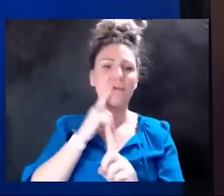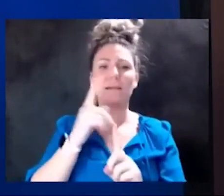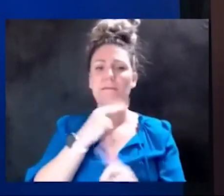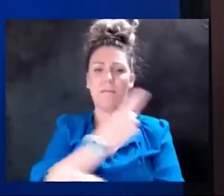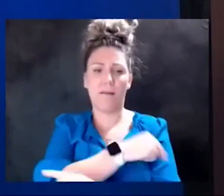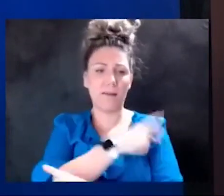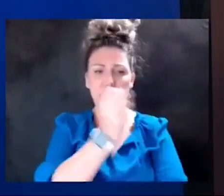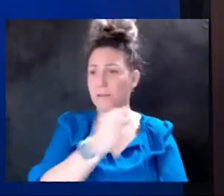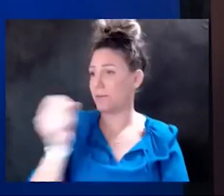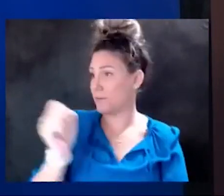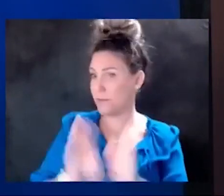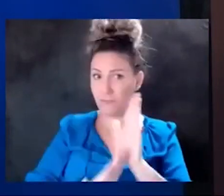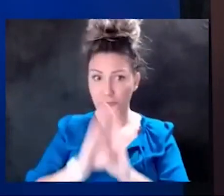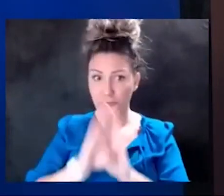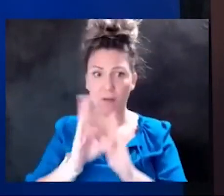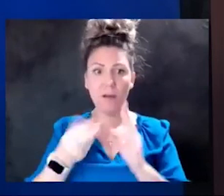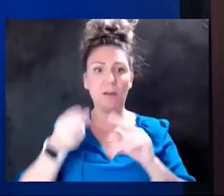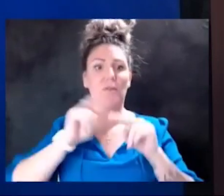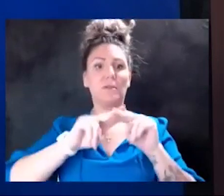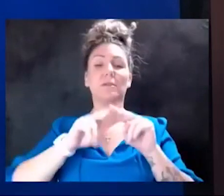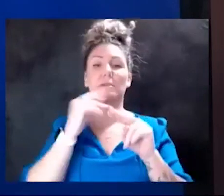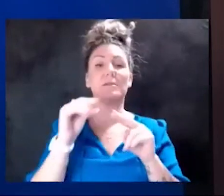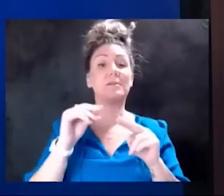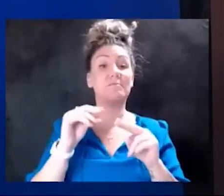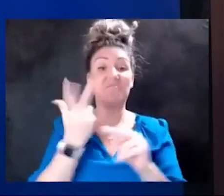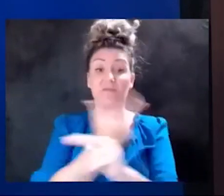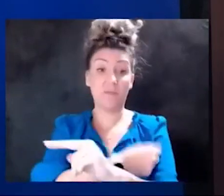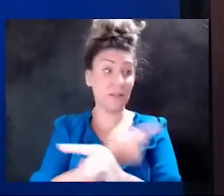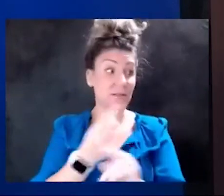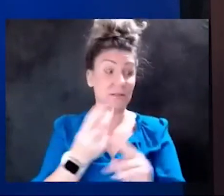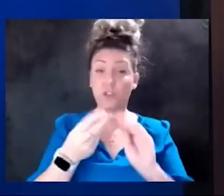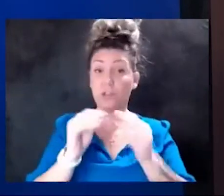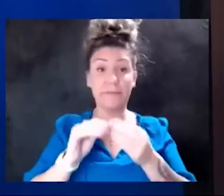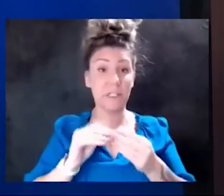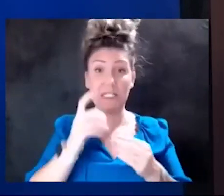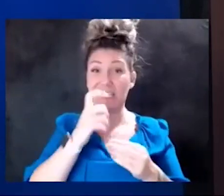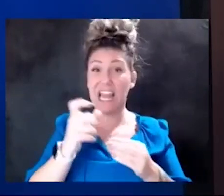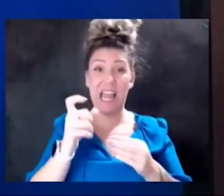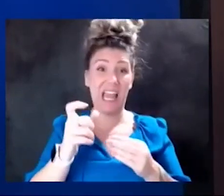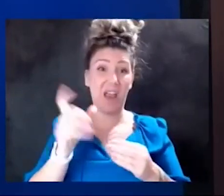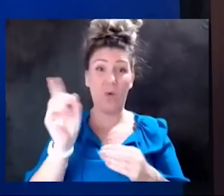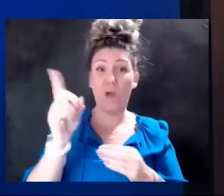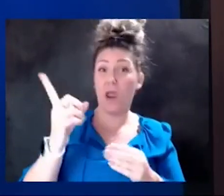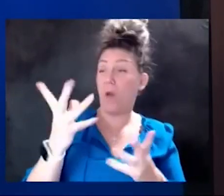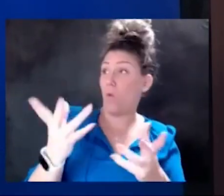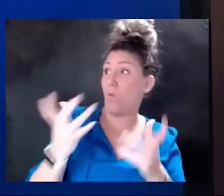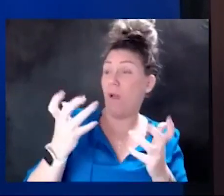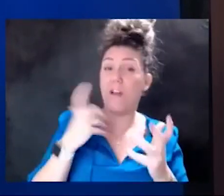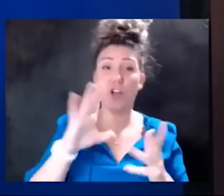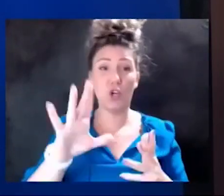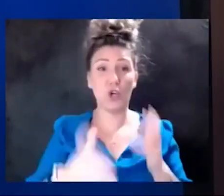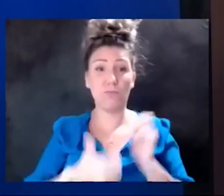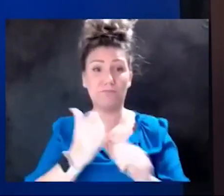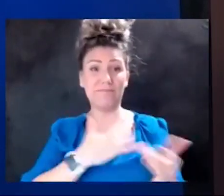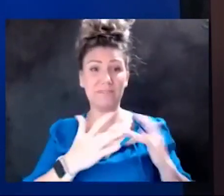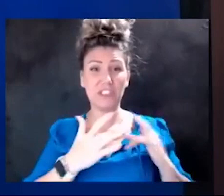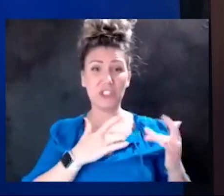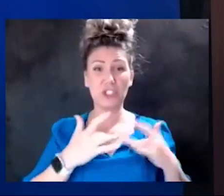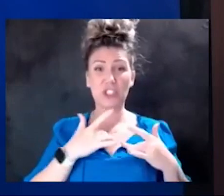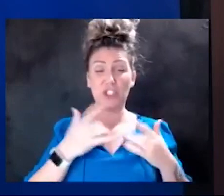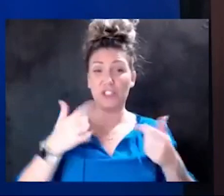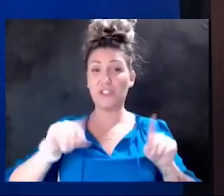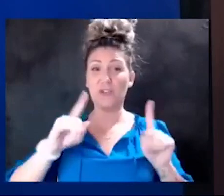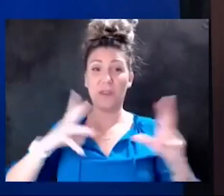as you said. Vaccination numbers, as you also said, are not where they need to be. So what are your main concerns headed into this holiday weekend, a big